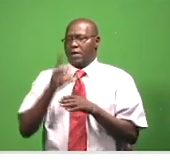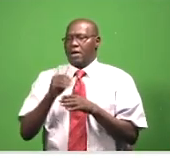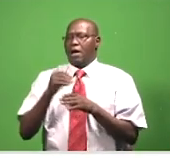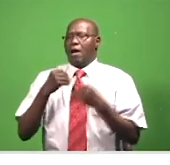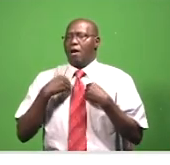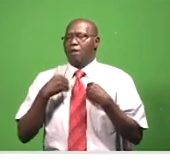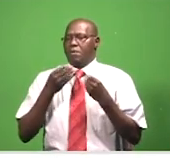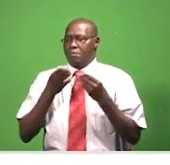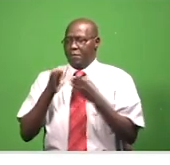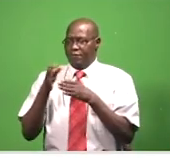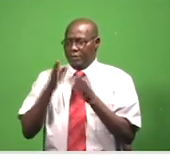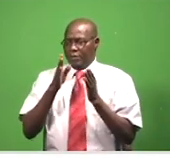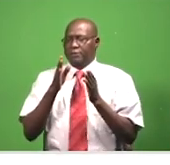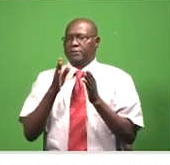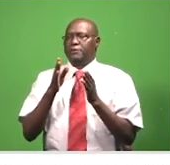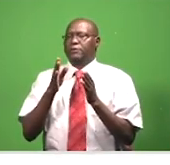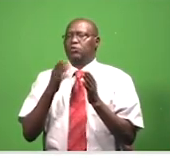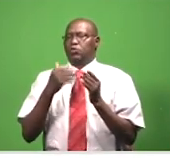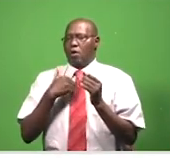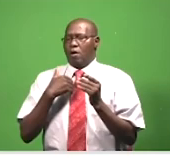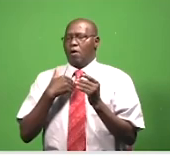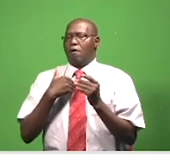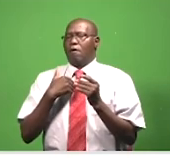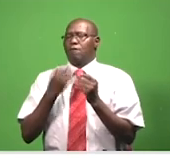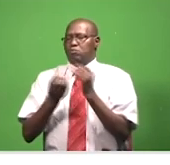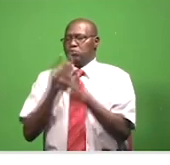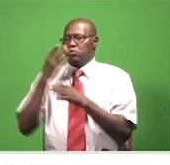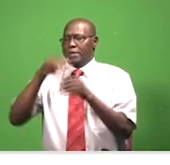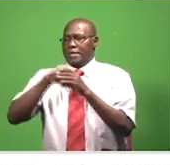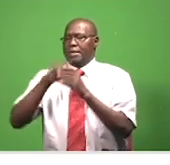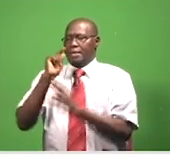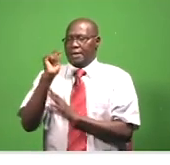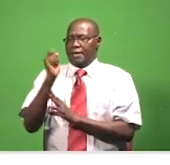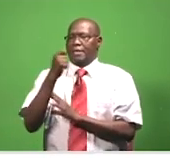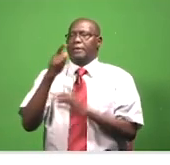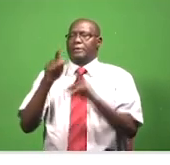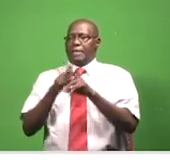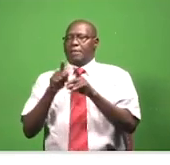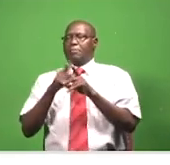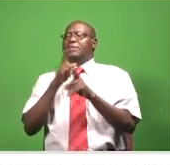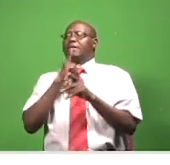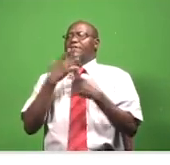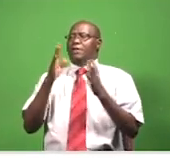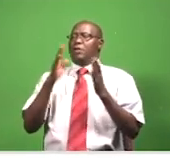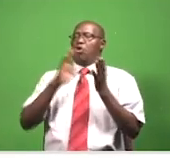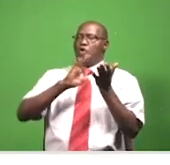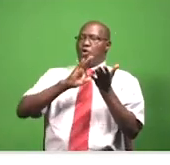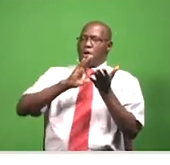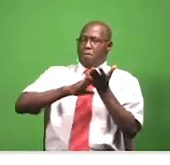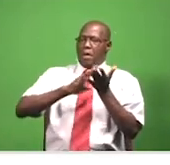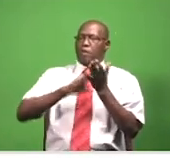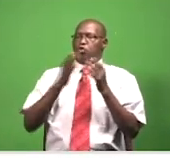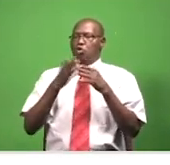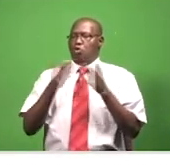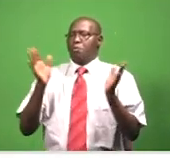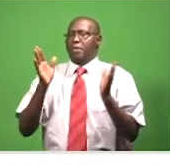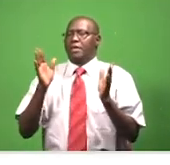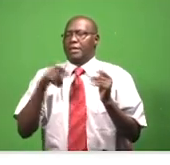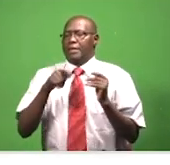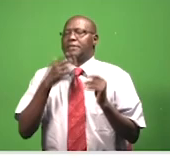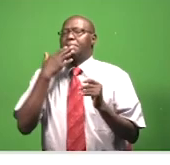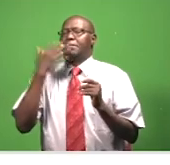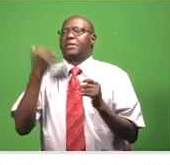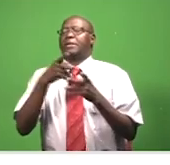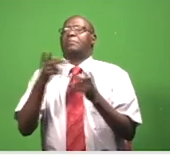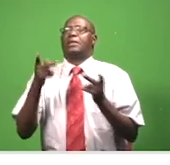had it held in Kenya. And like I said to them in the opening remarks, they could not have chosen a better place